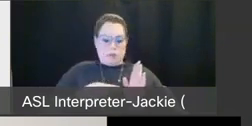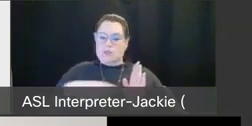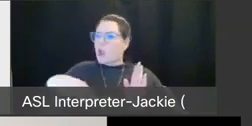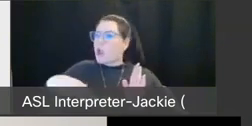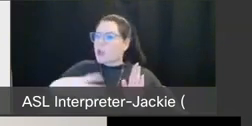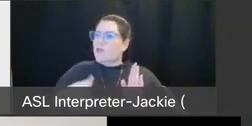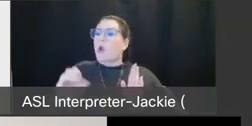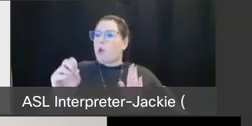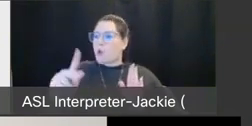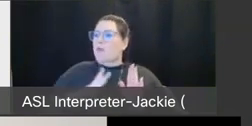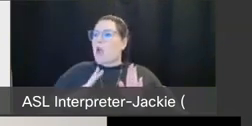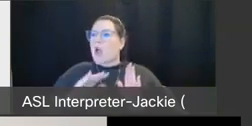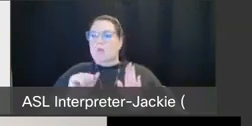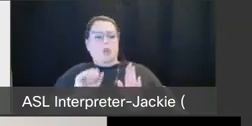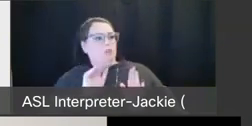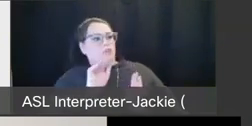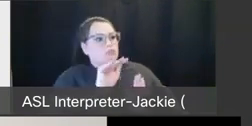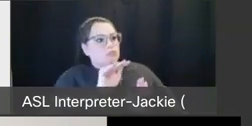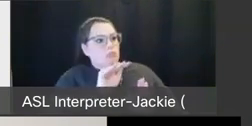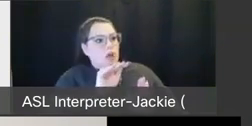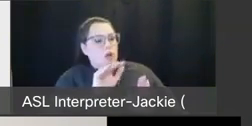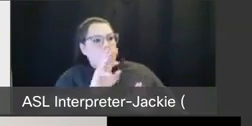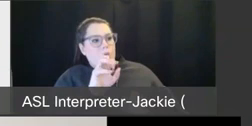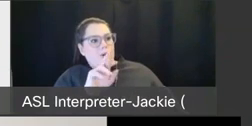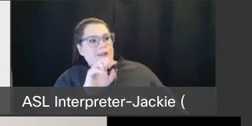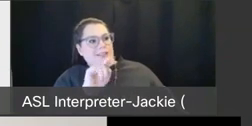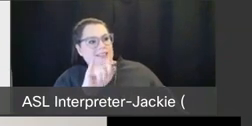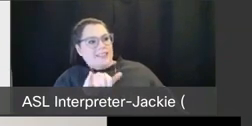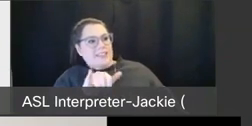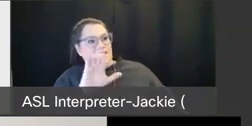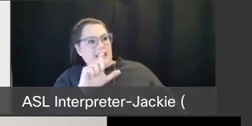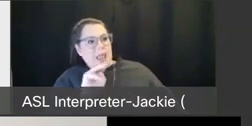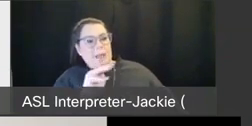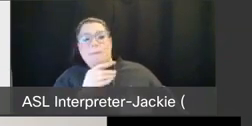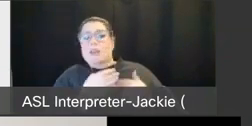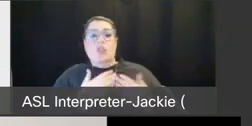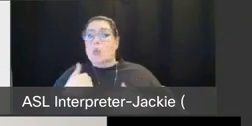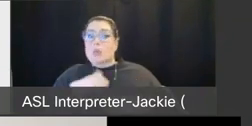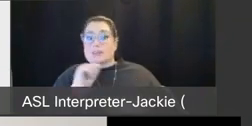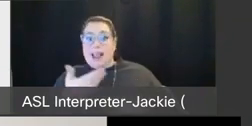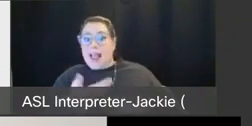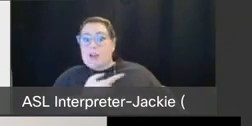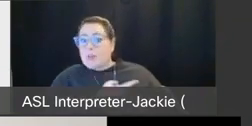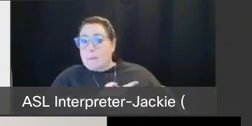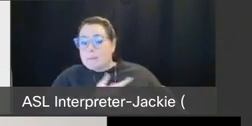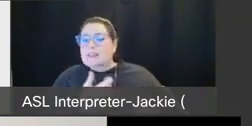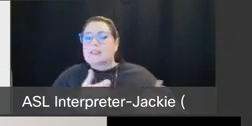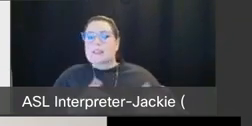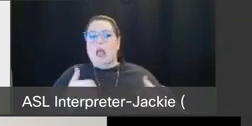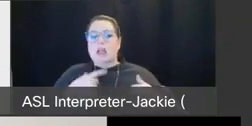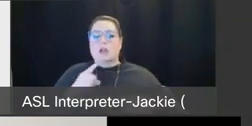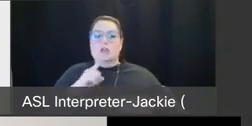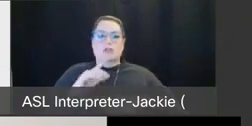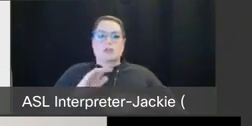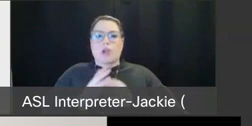a warranty claim, even though we weren't the ones who had hired them within the warranty period. So the documents are